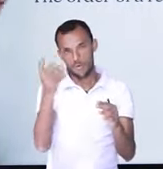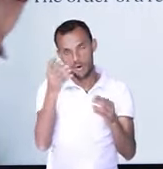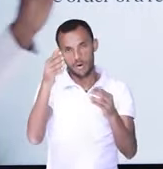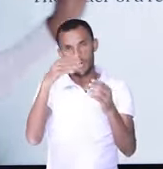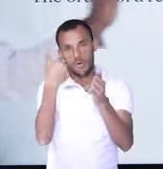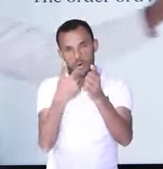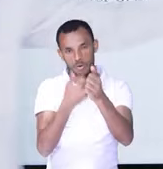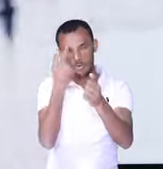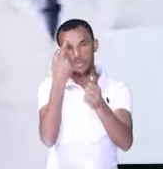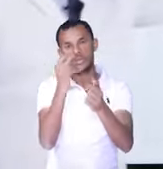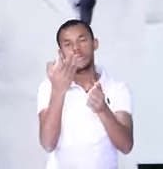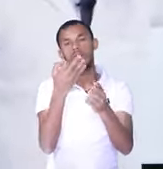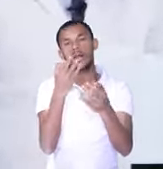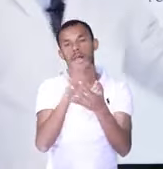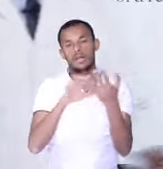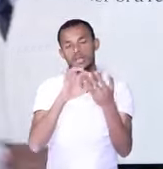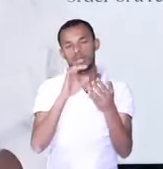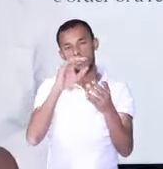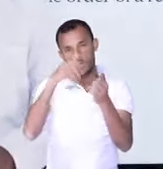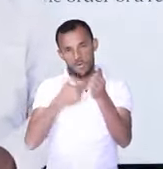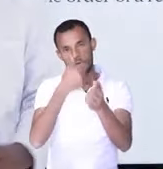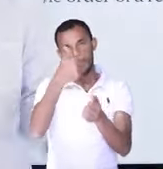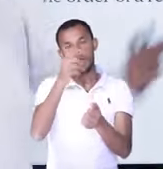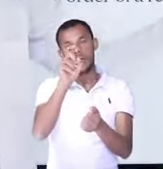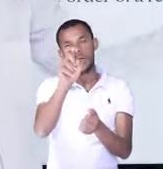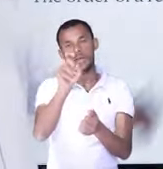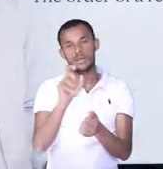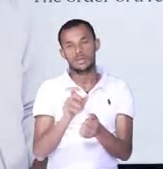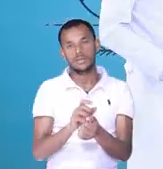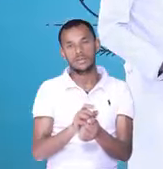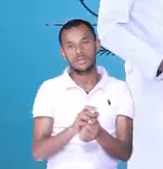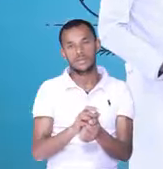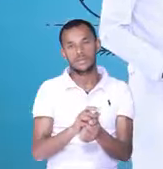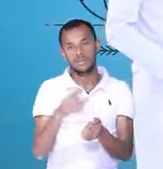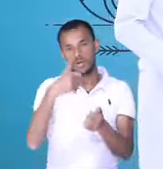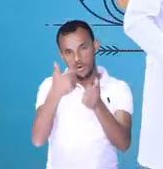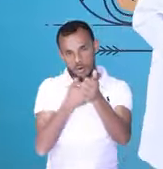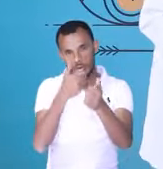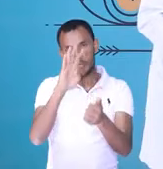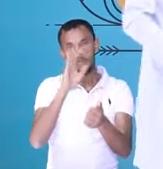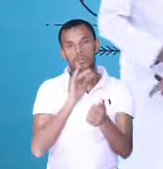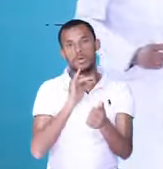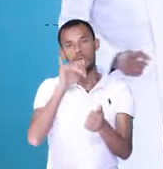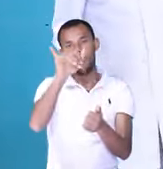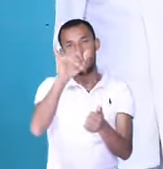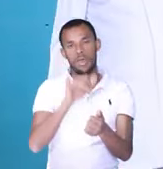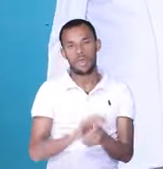reaction, by the way, the order of A is how much? X. The order of A is X. The order of B is